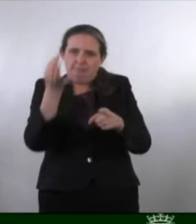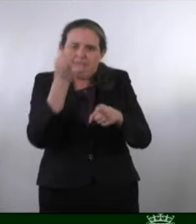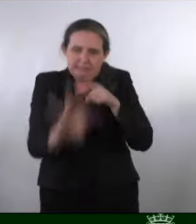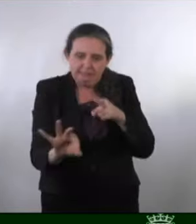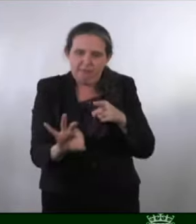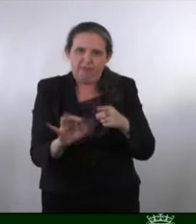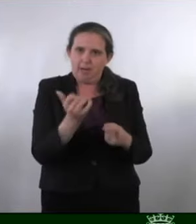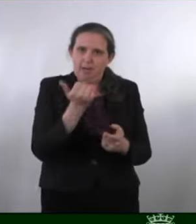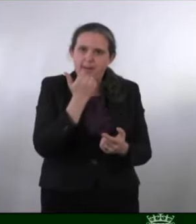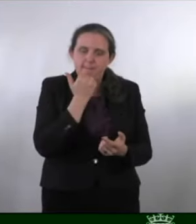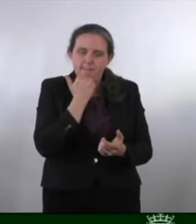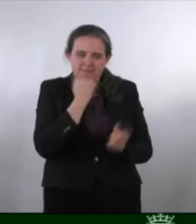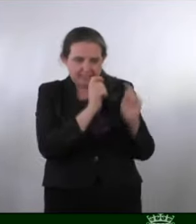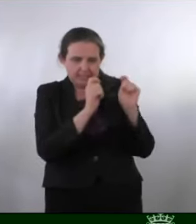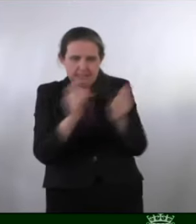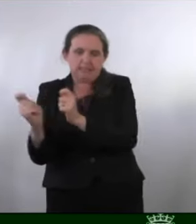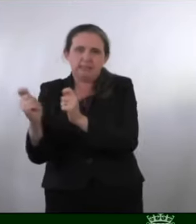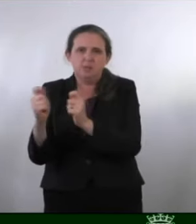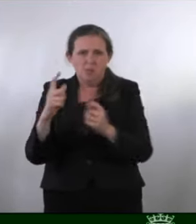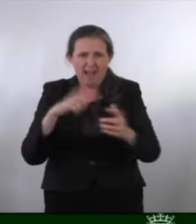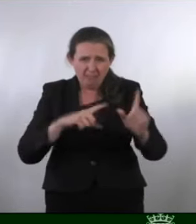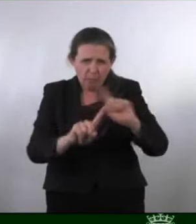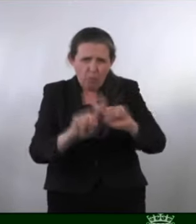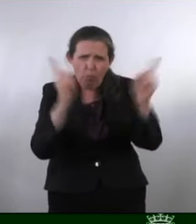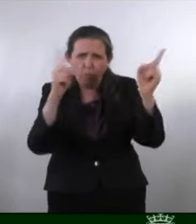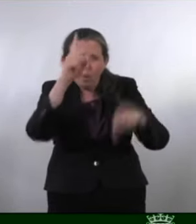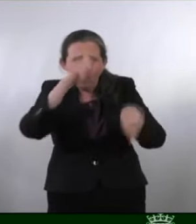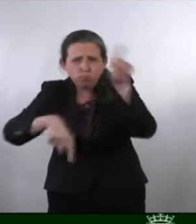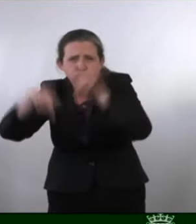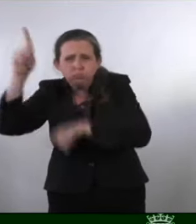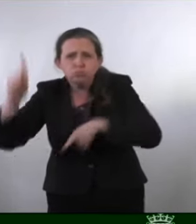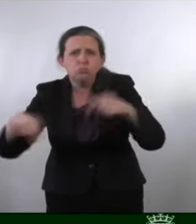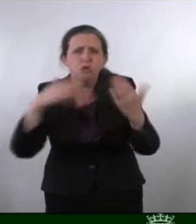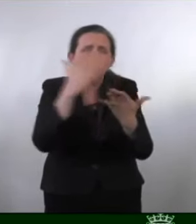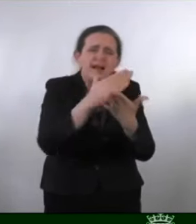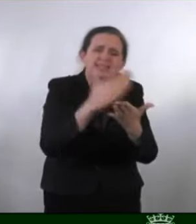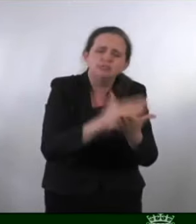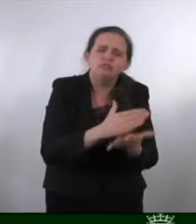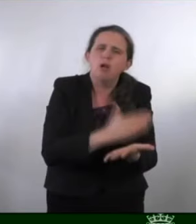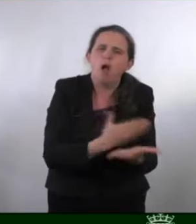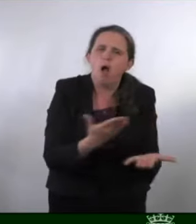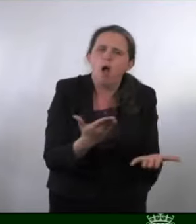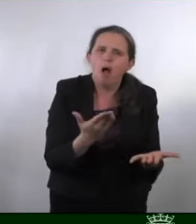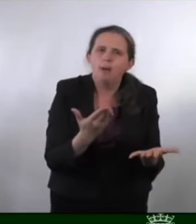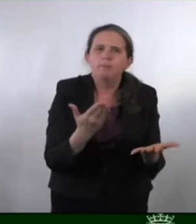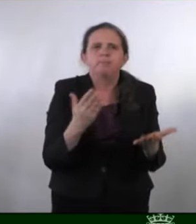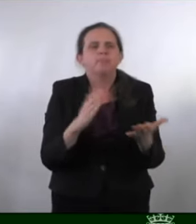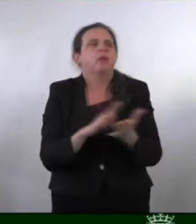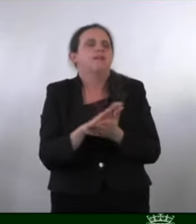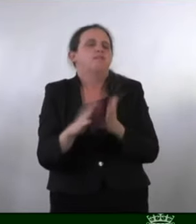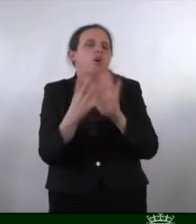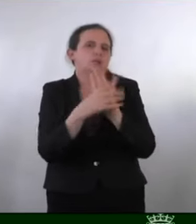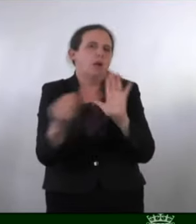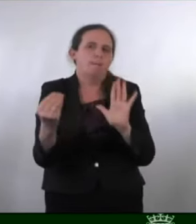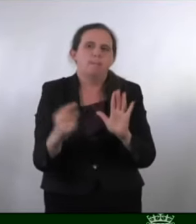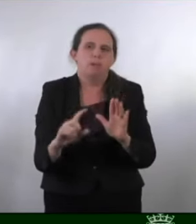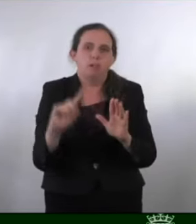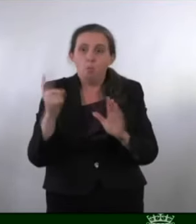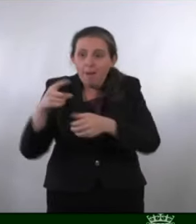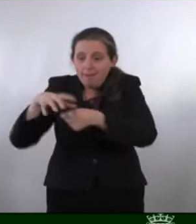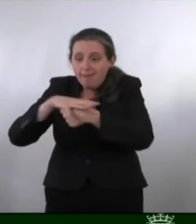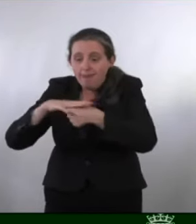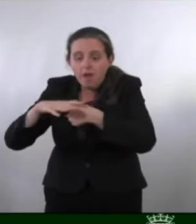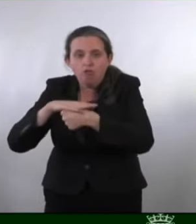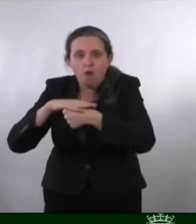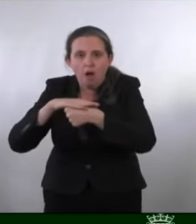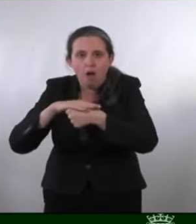of criteria, and you wouldn't, for instance, want to put an area into lockdown, or a